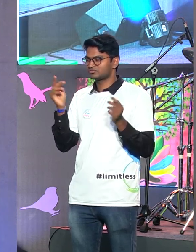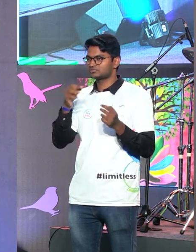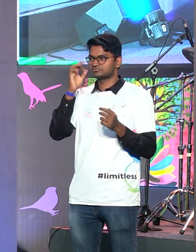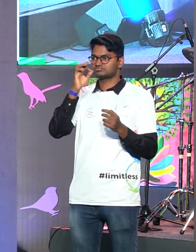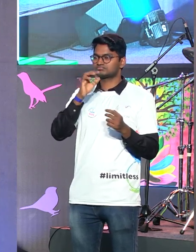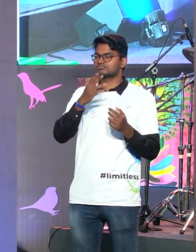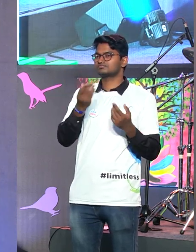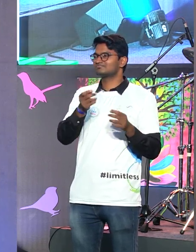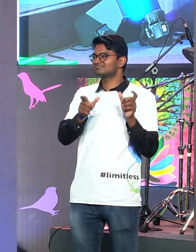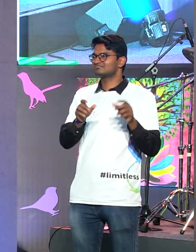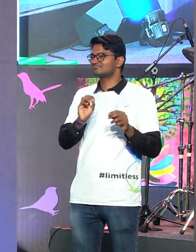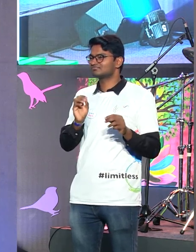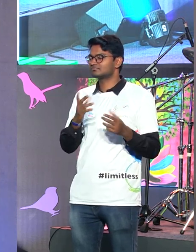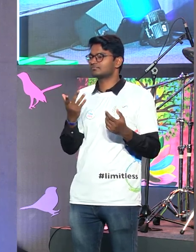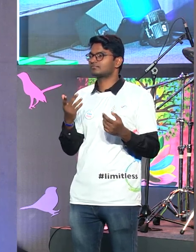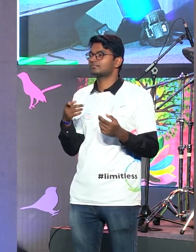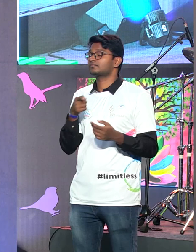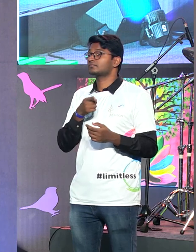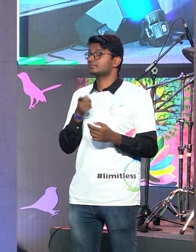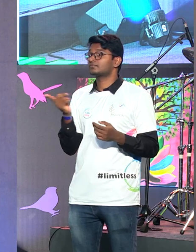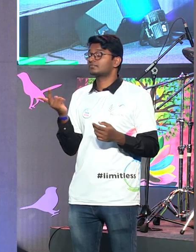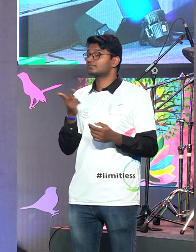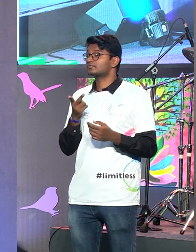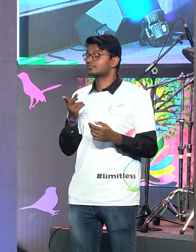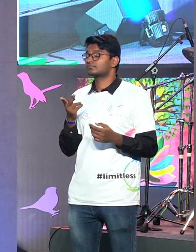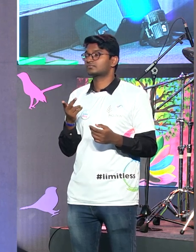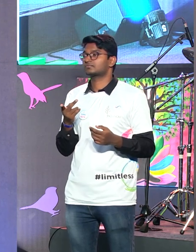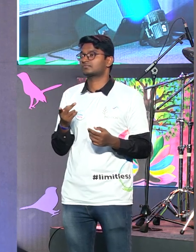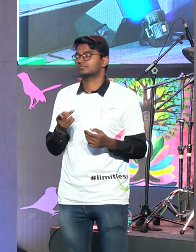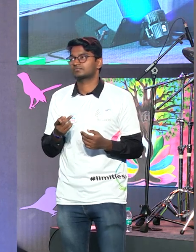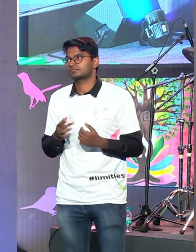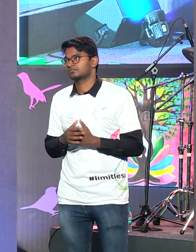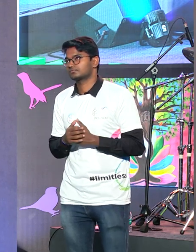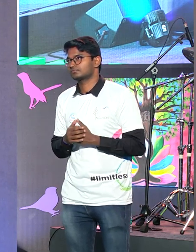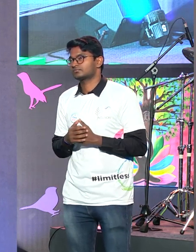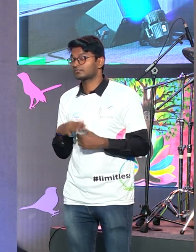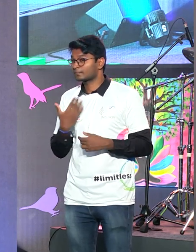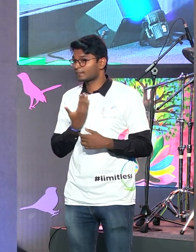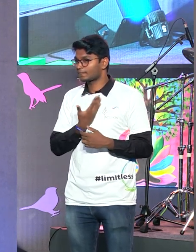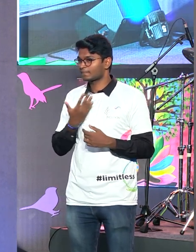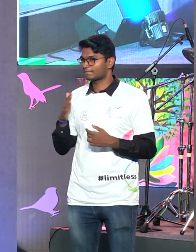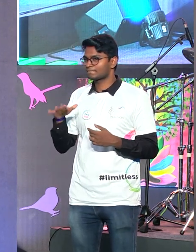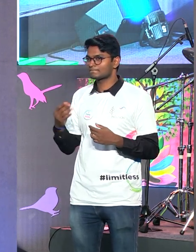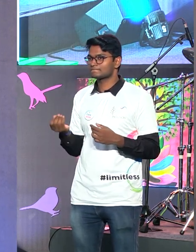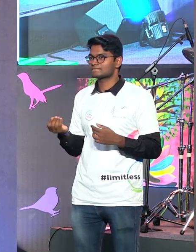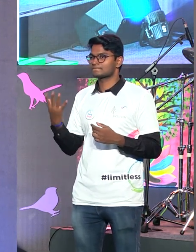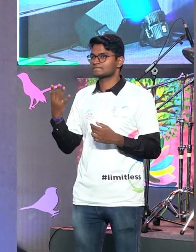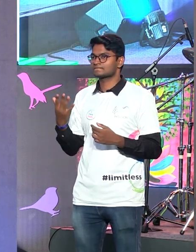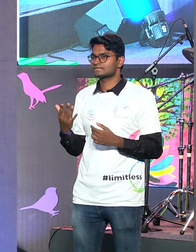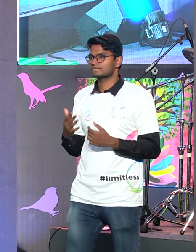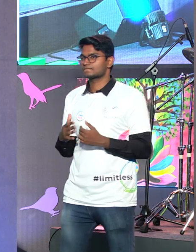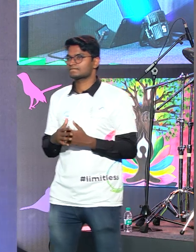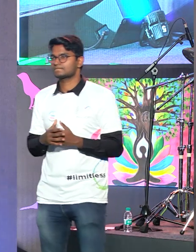know which one of them. Because you recognize the celebrity, you see them more. And, you know, when we start looking, we start